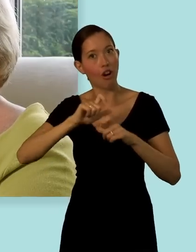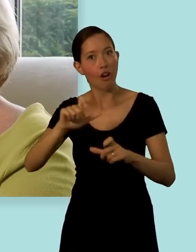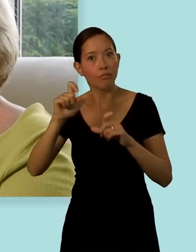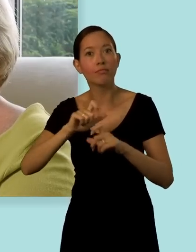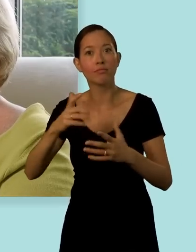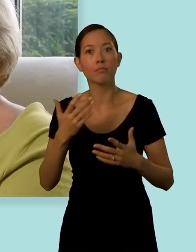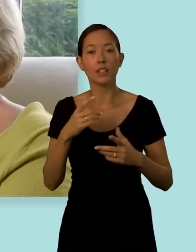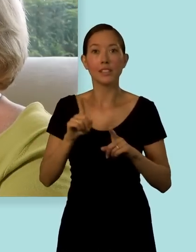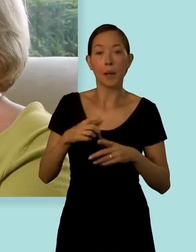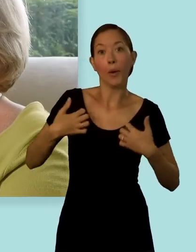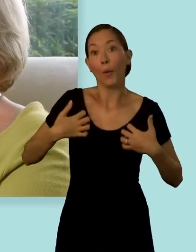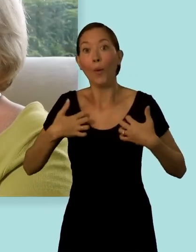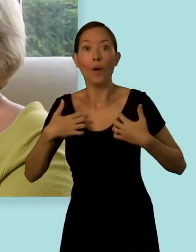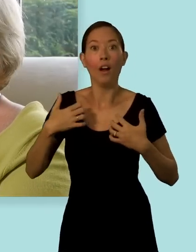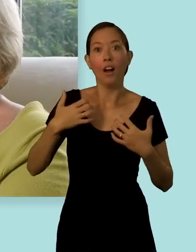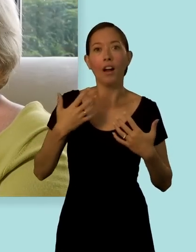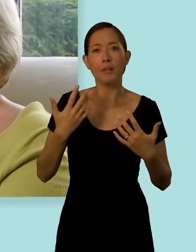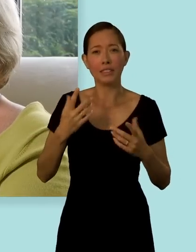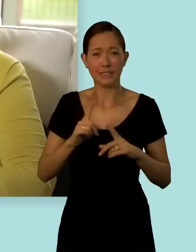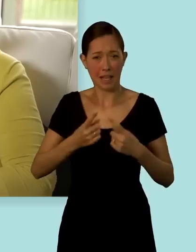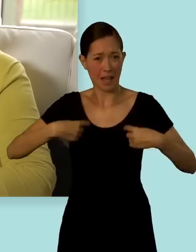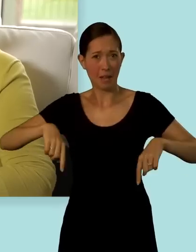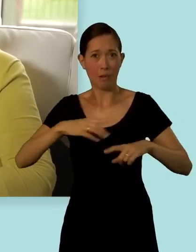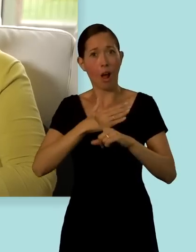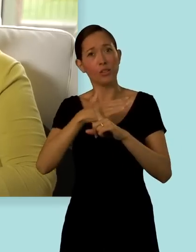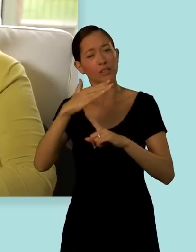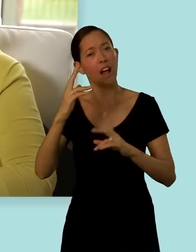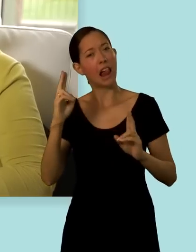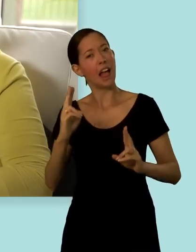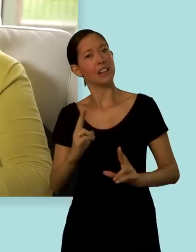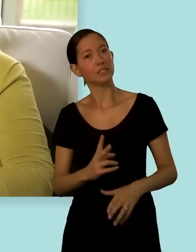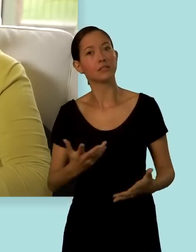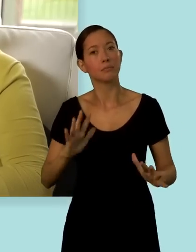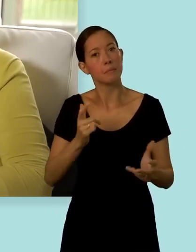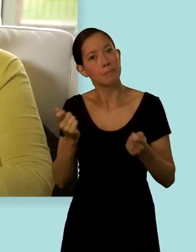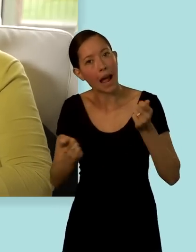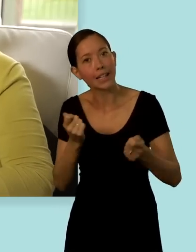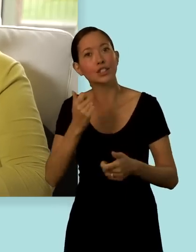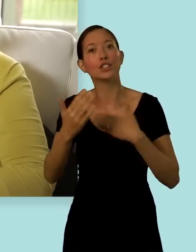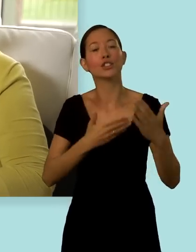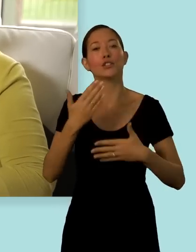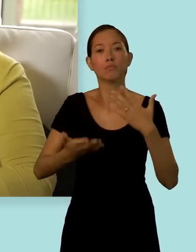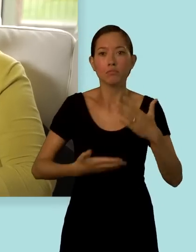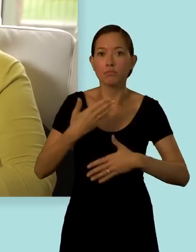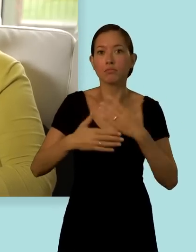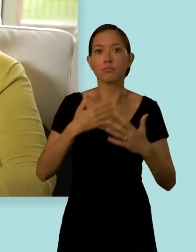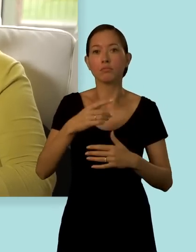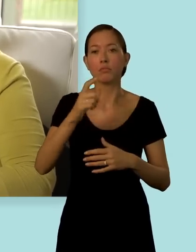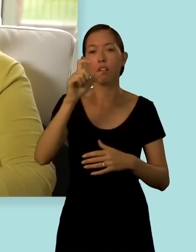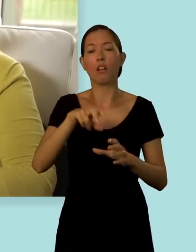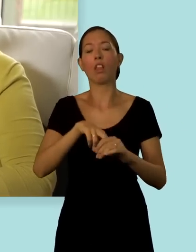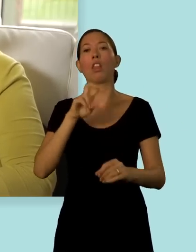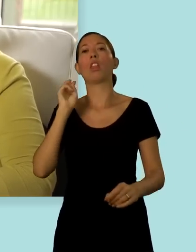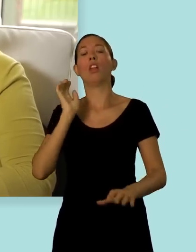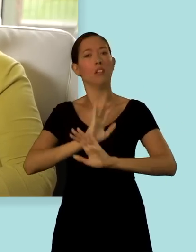they've always had. They won't have the same enthusiasms, but none of us do as we get older anyway. So, but it's just